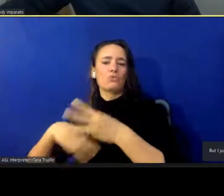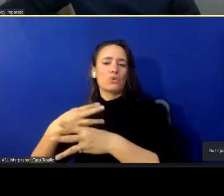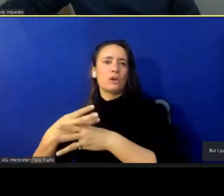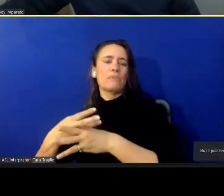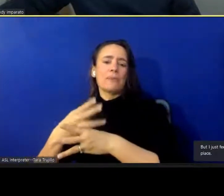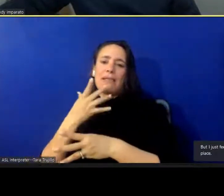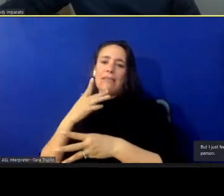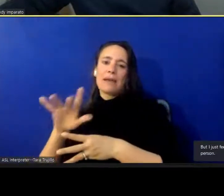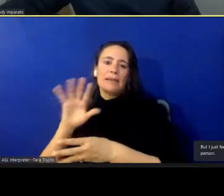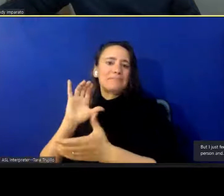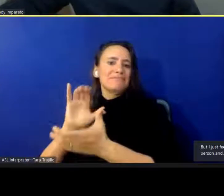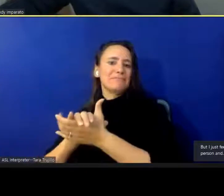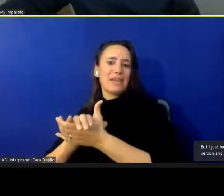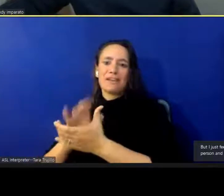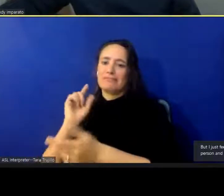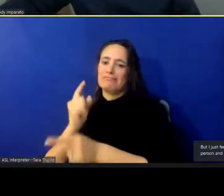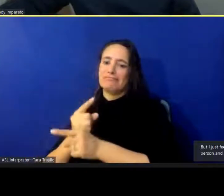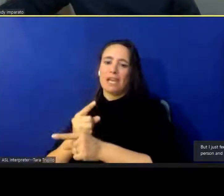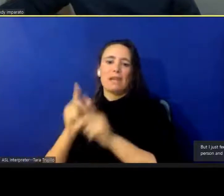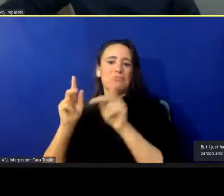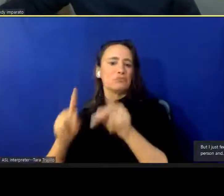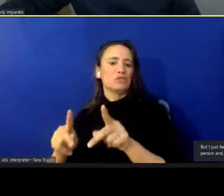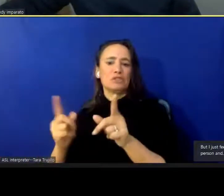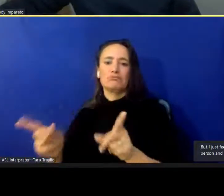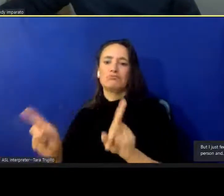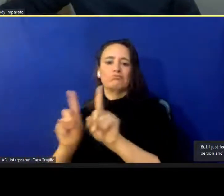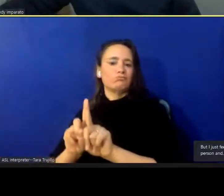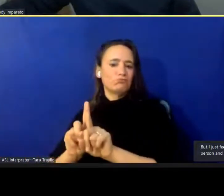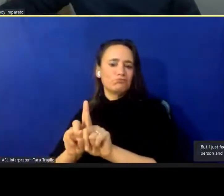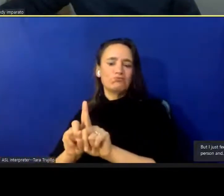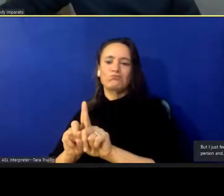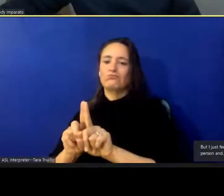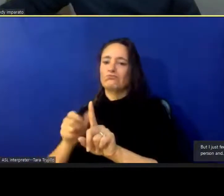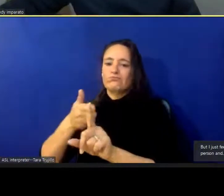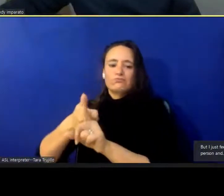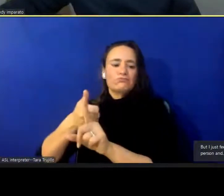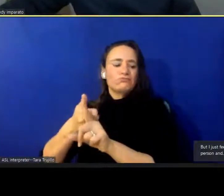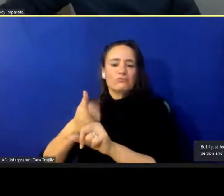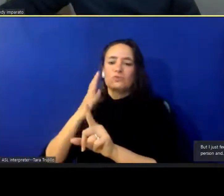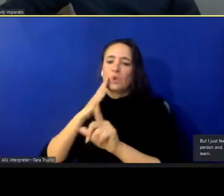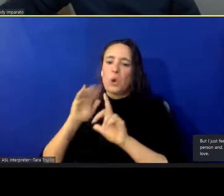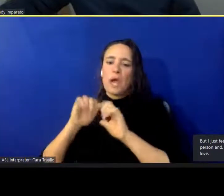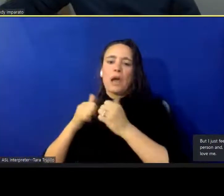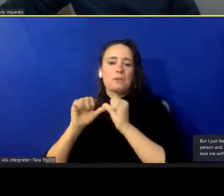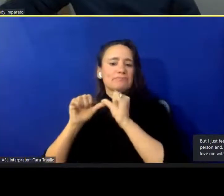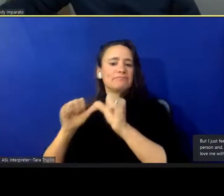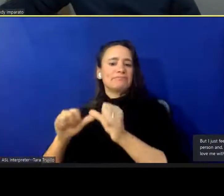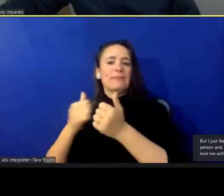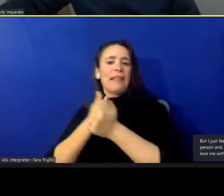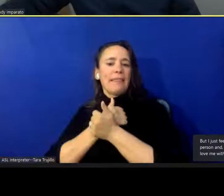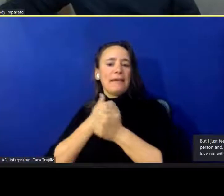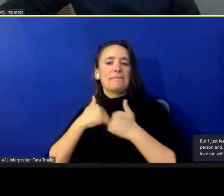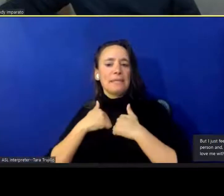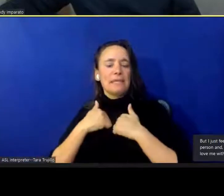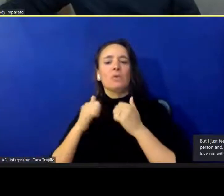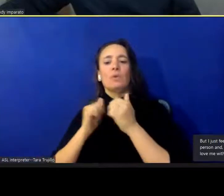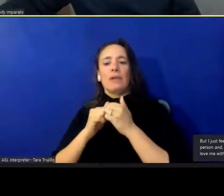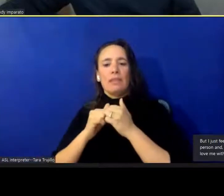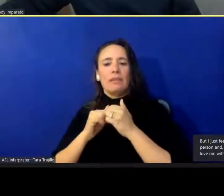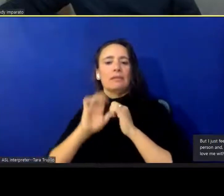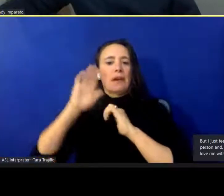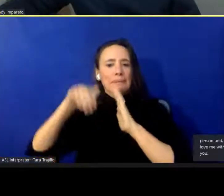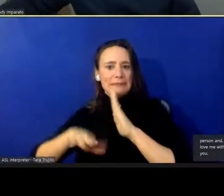the right person, and she, found a way to continue to love me with all the ups and downs and